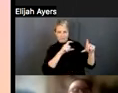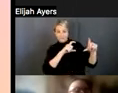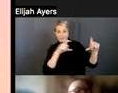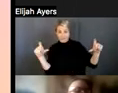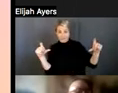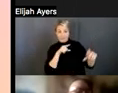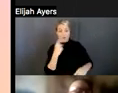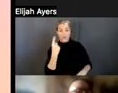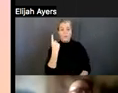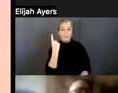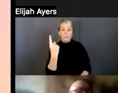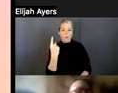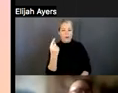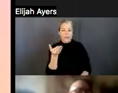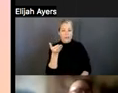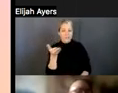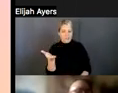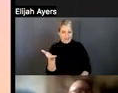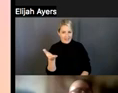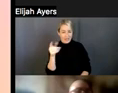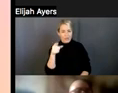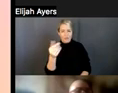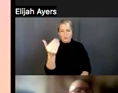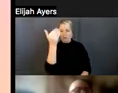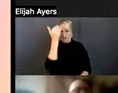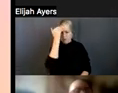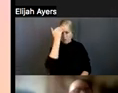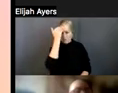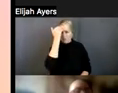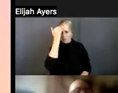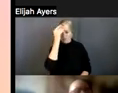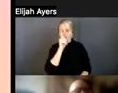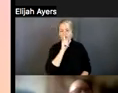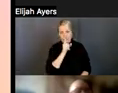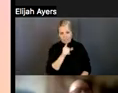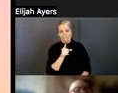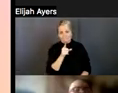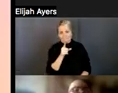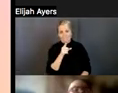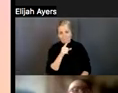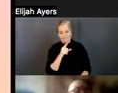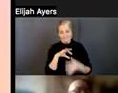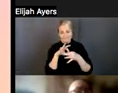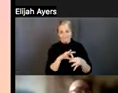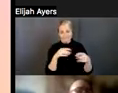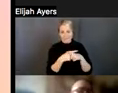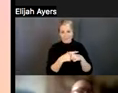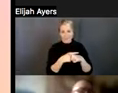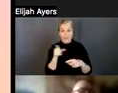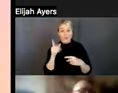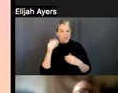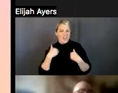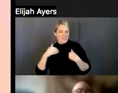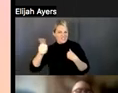know to be true about conflict? You'll have 10 minutes to chat with each other before we return and